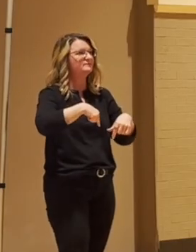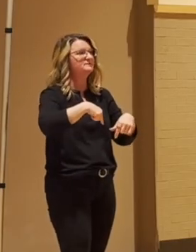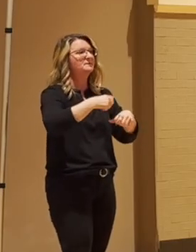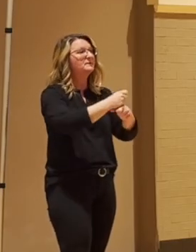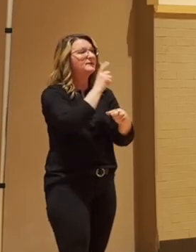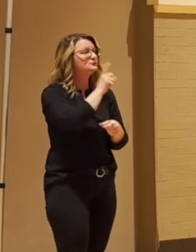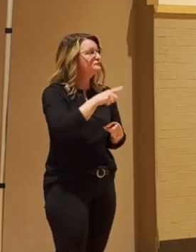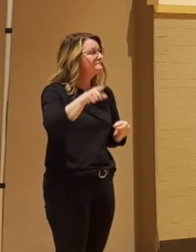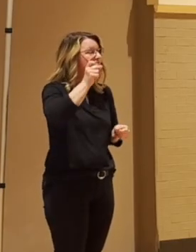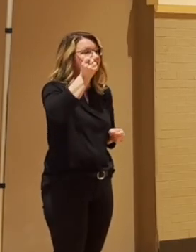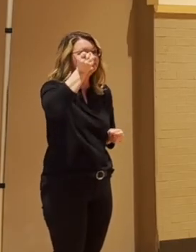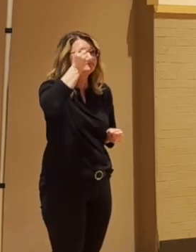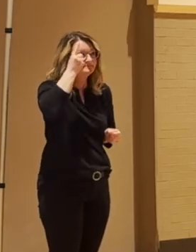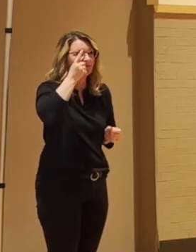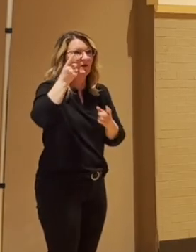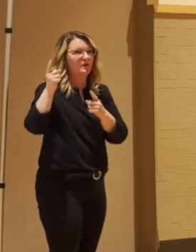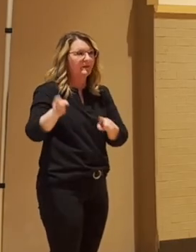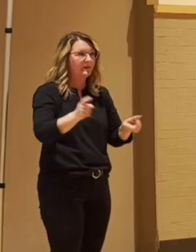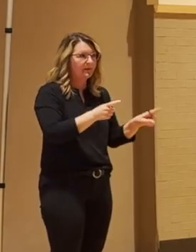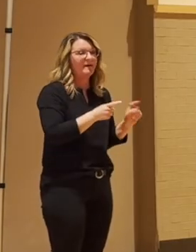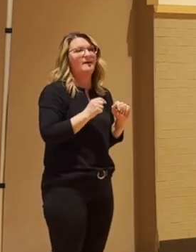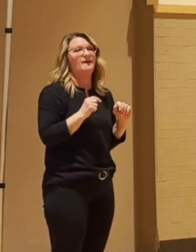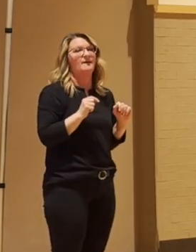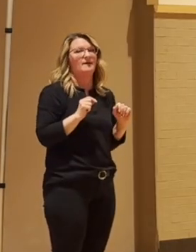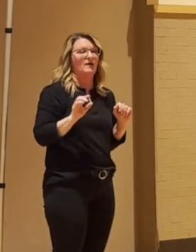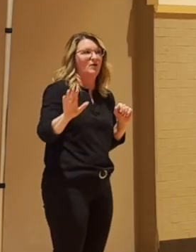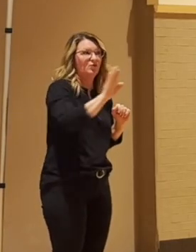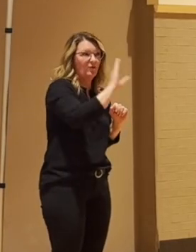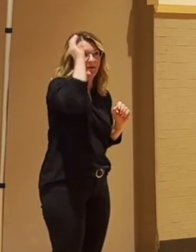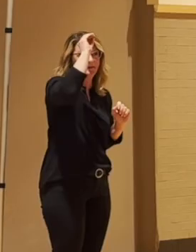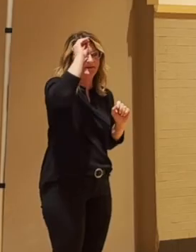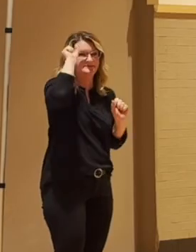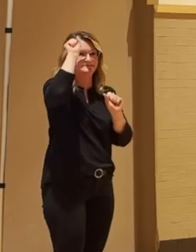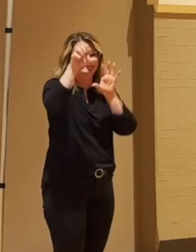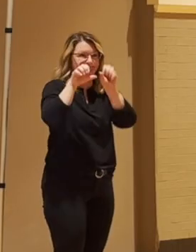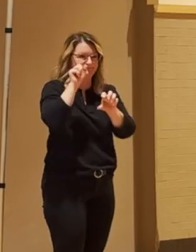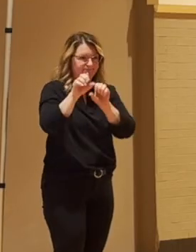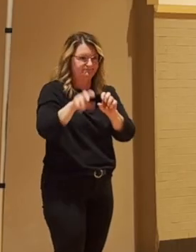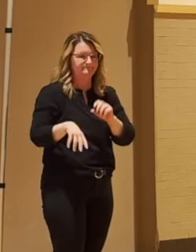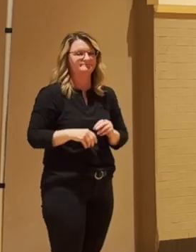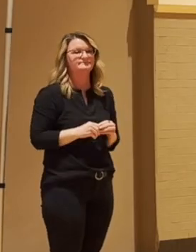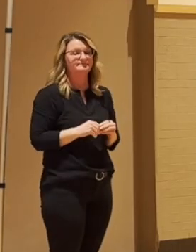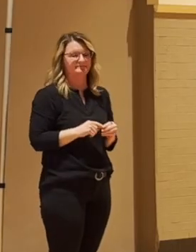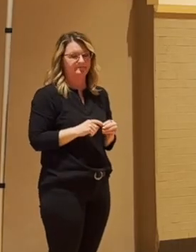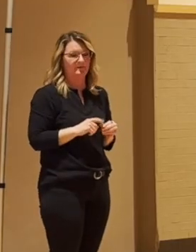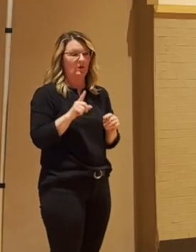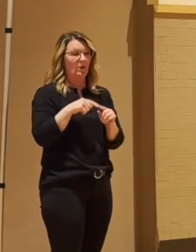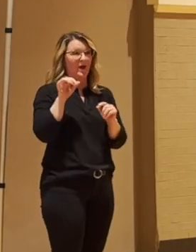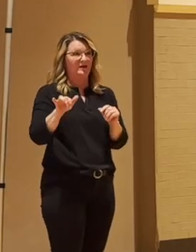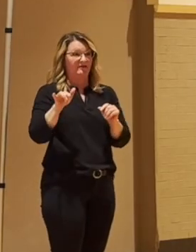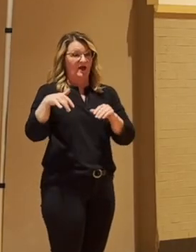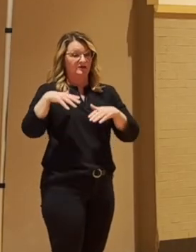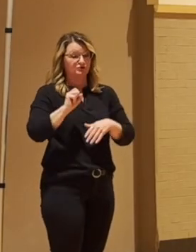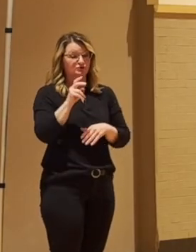sure that you understand some of the things that are going on and have your voices heard. When the sewer authority does